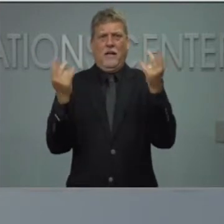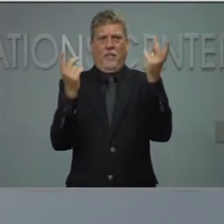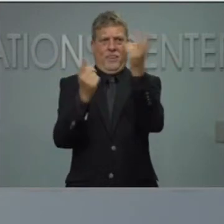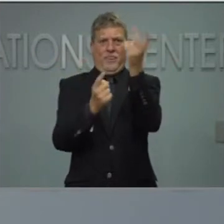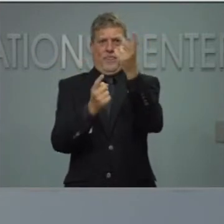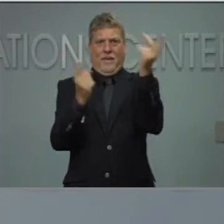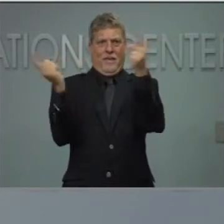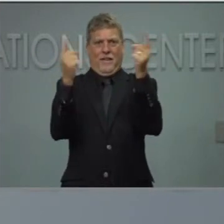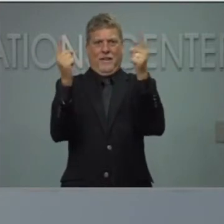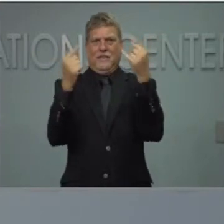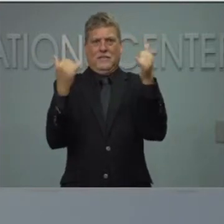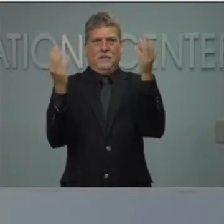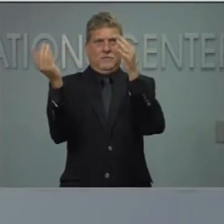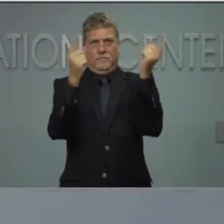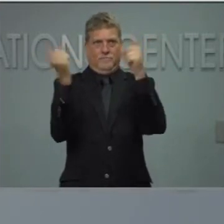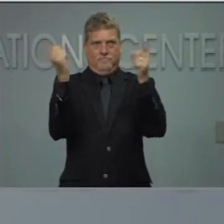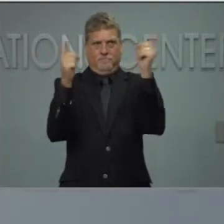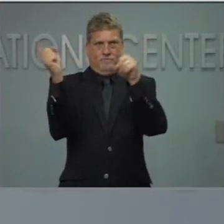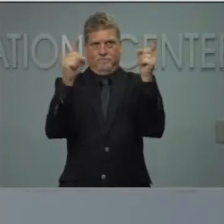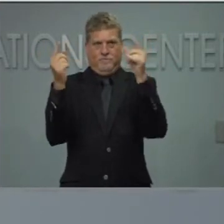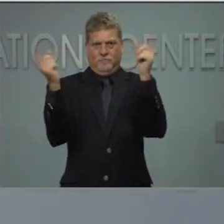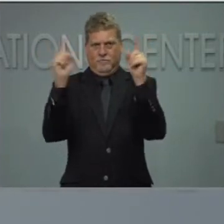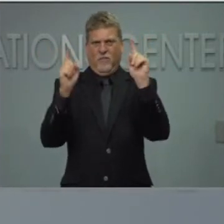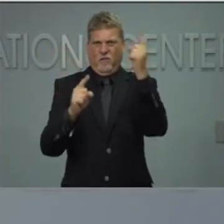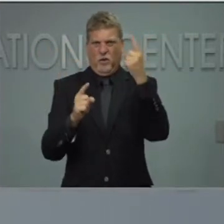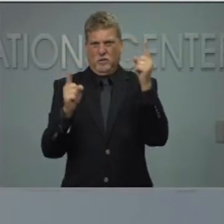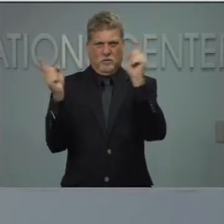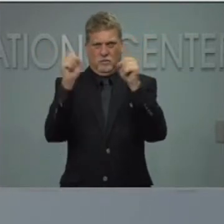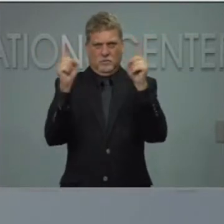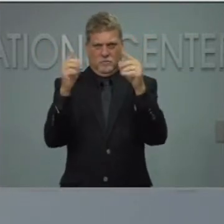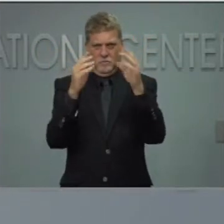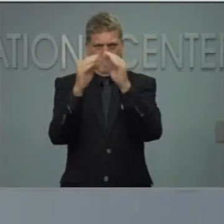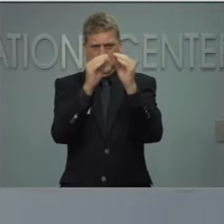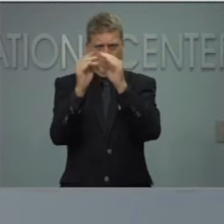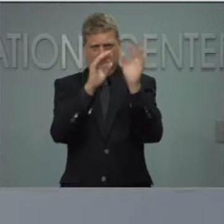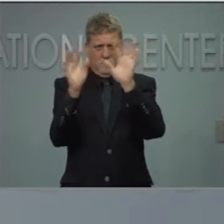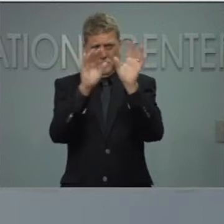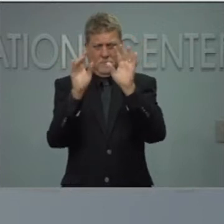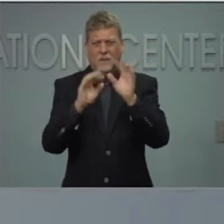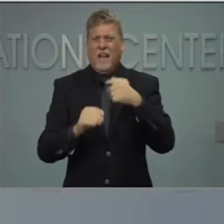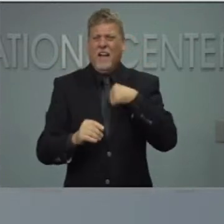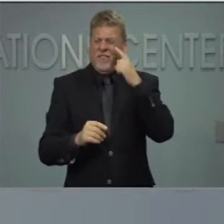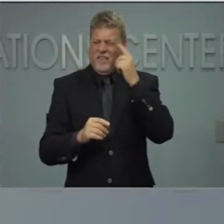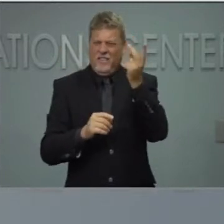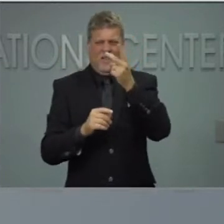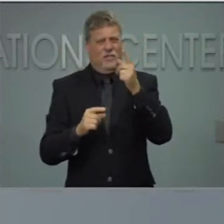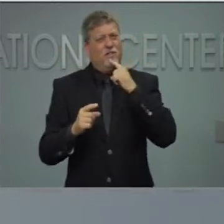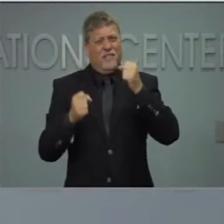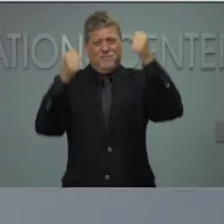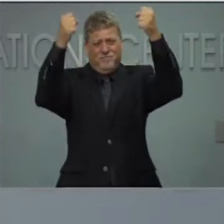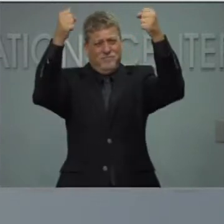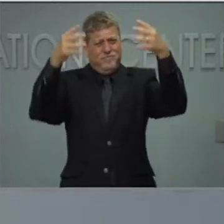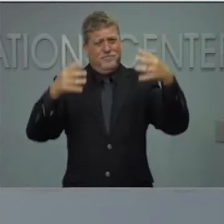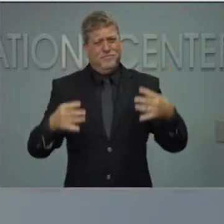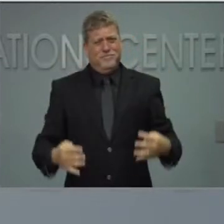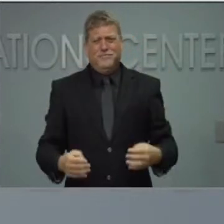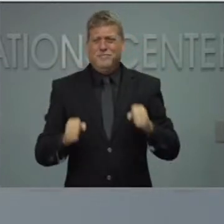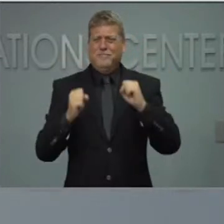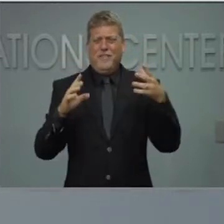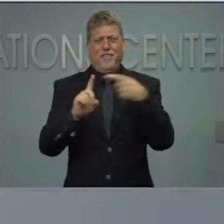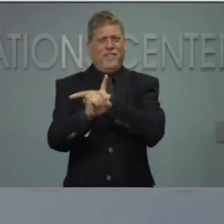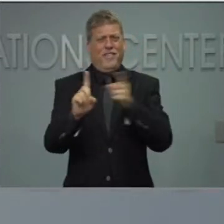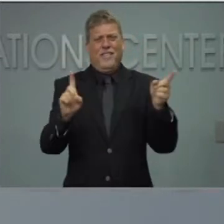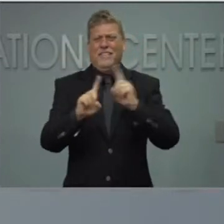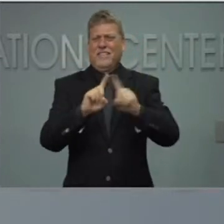to try to get some agreements amongst themselves on literally hundreds of issues that are involved in